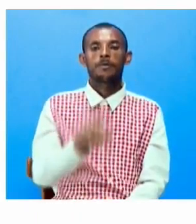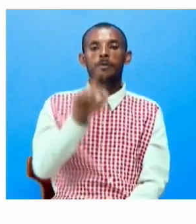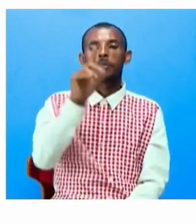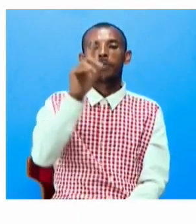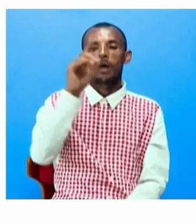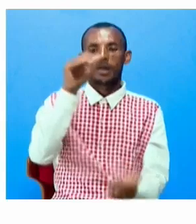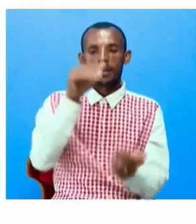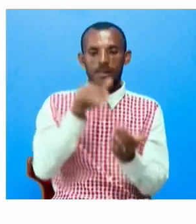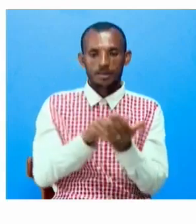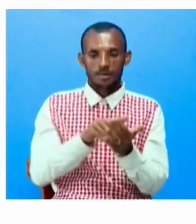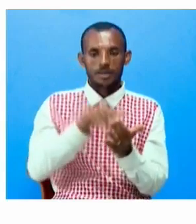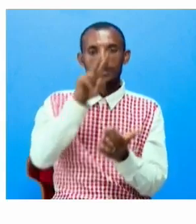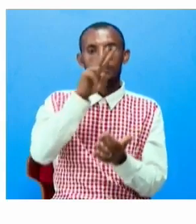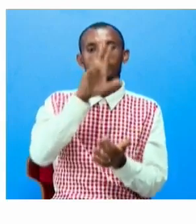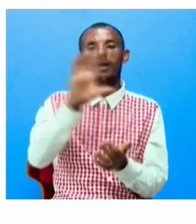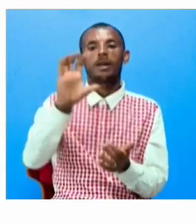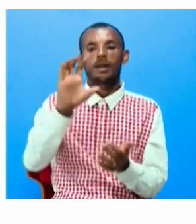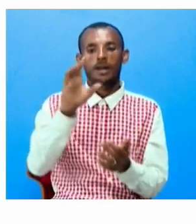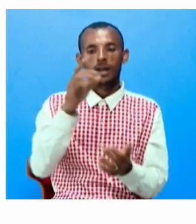1,200 birr